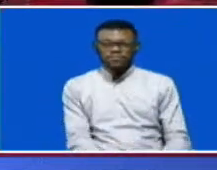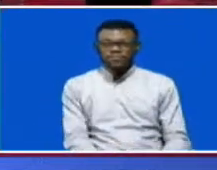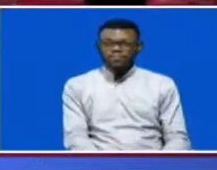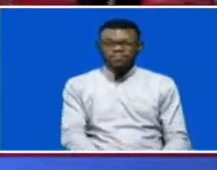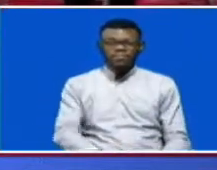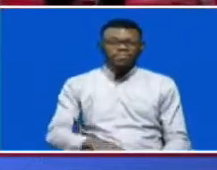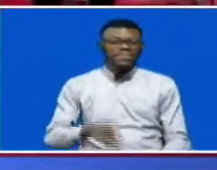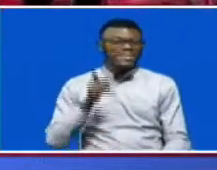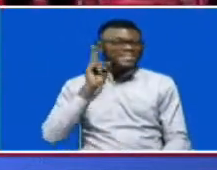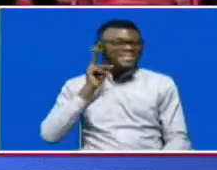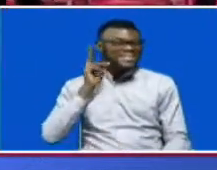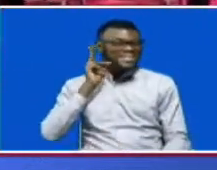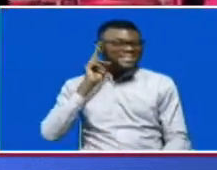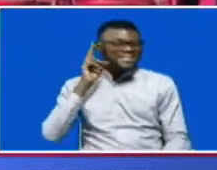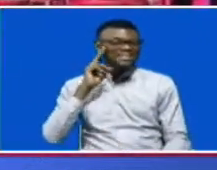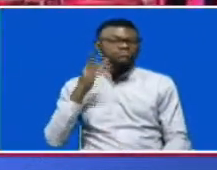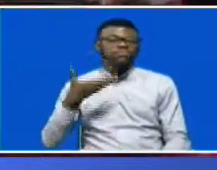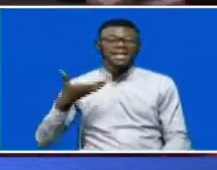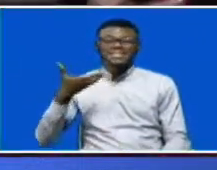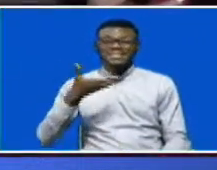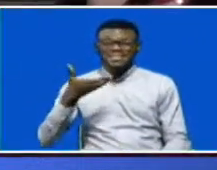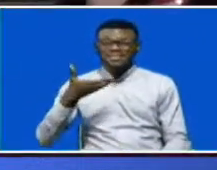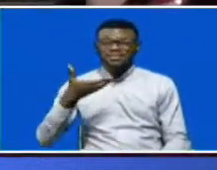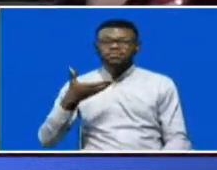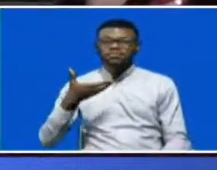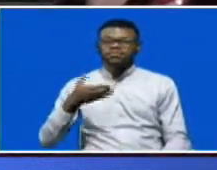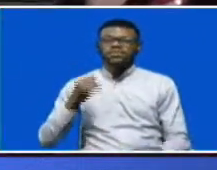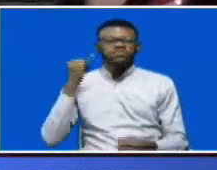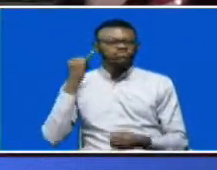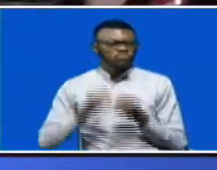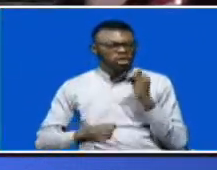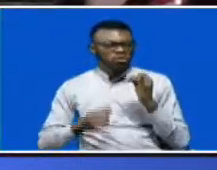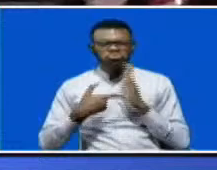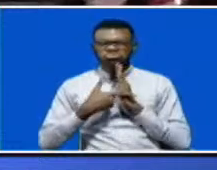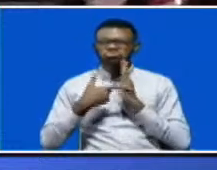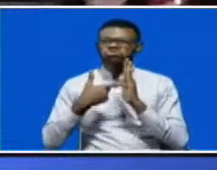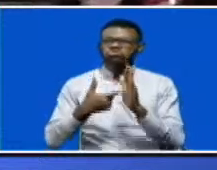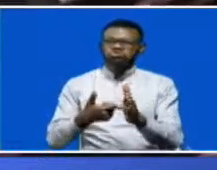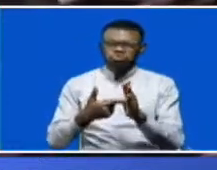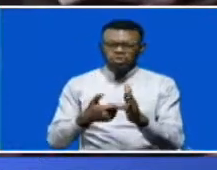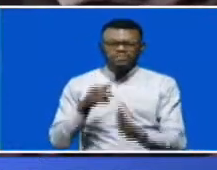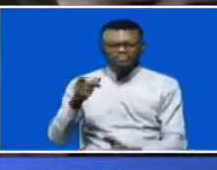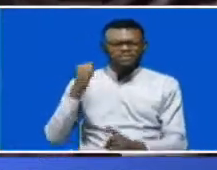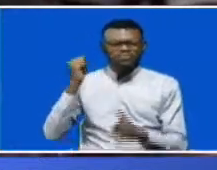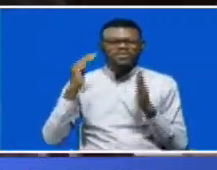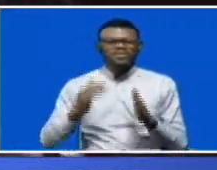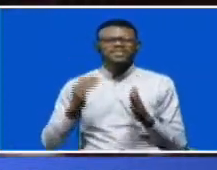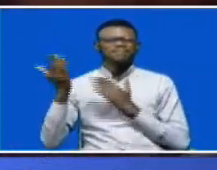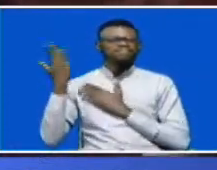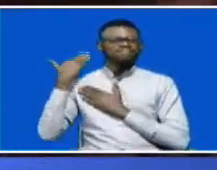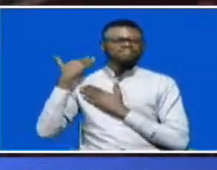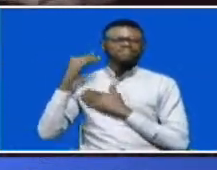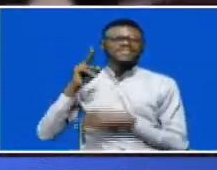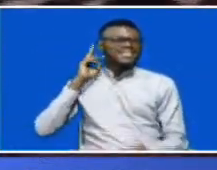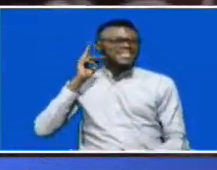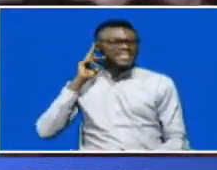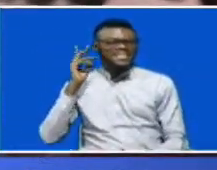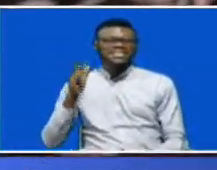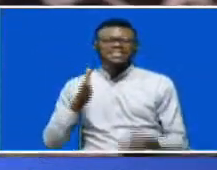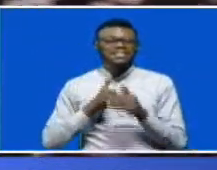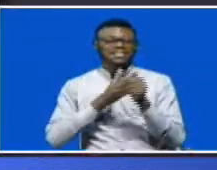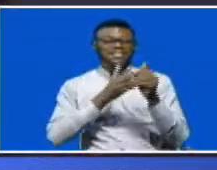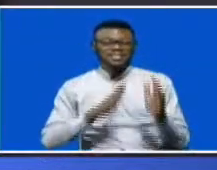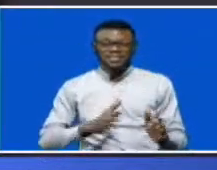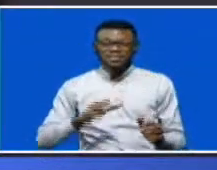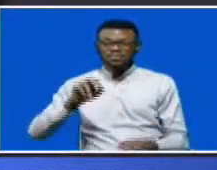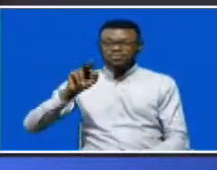Kisii Stadium, playing host to last show of respect for veteran politician and longtime Kisii kingpin, the late Simeon